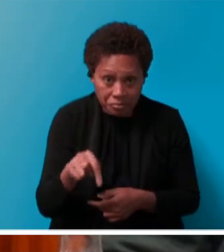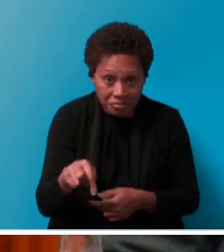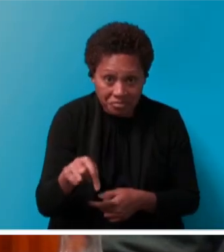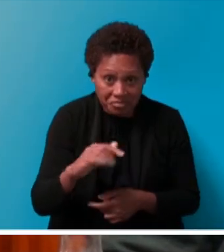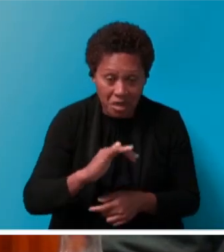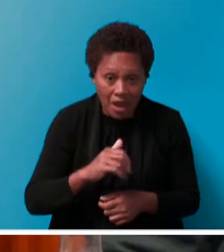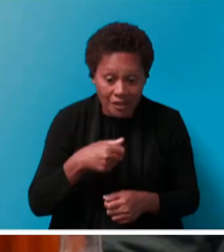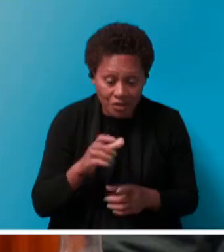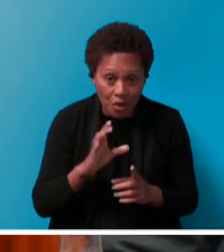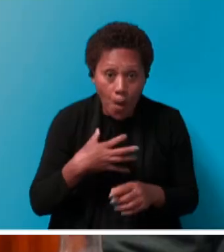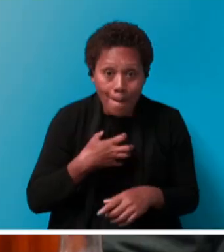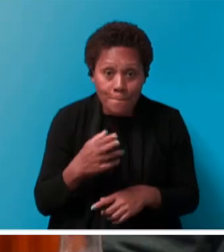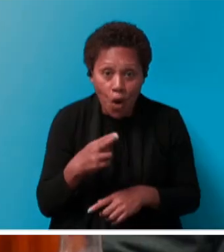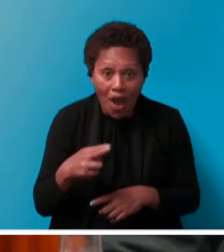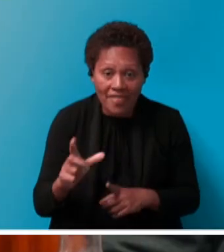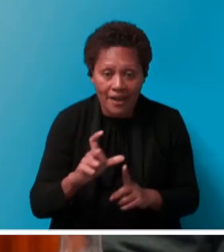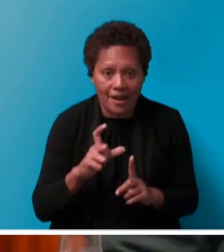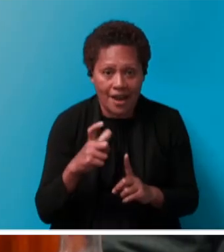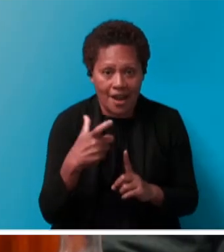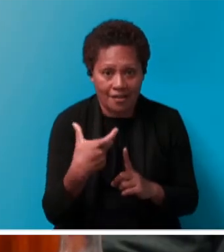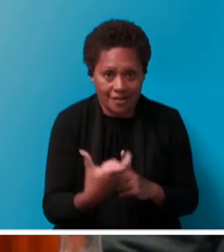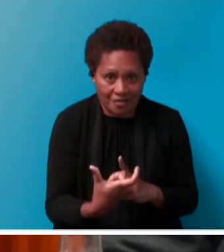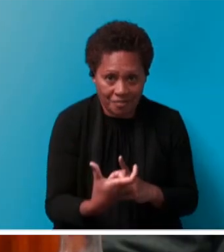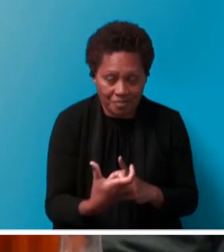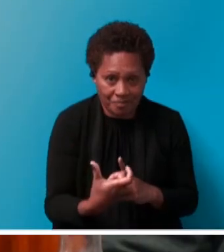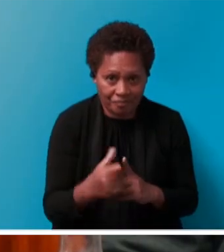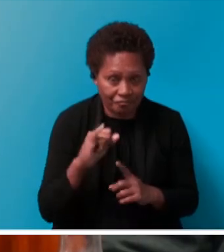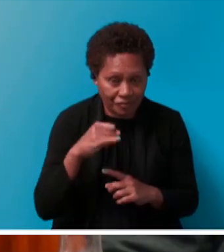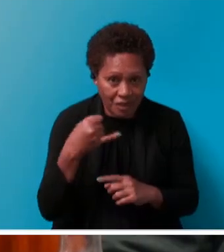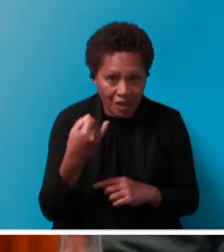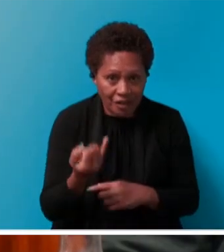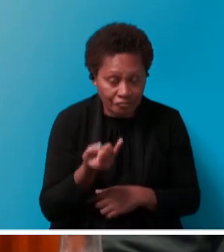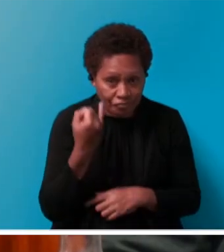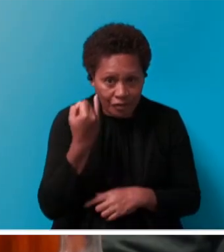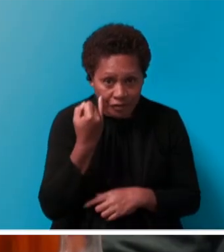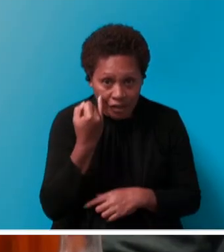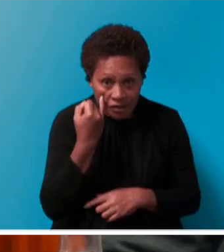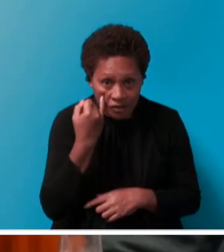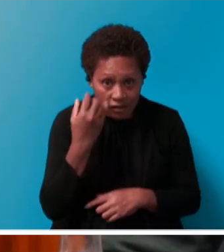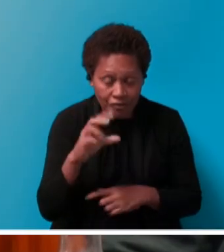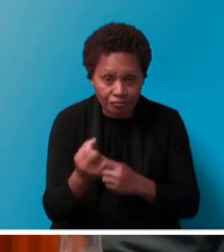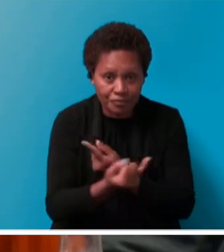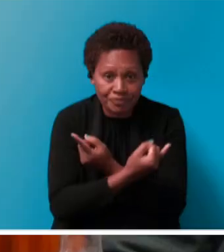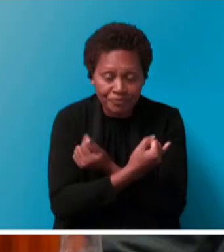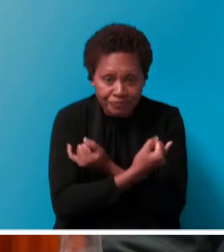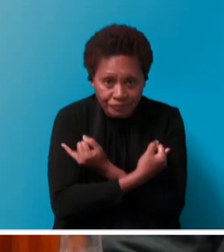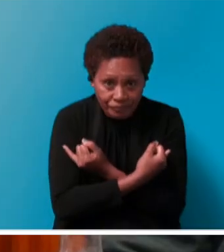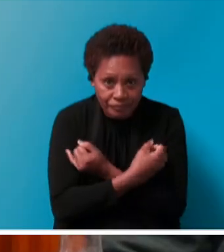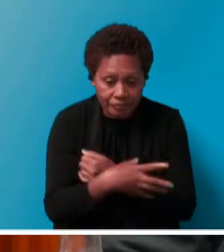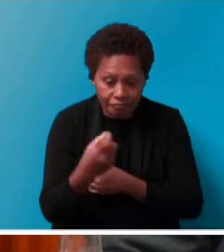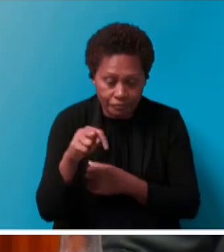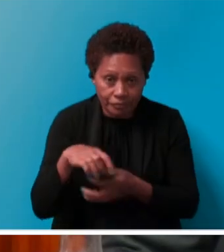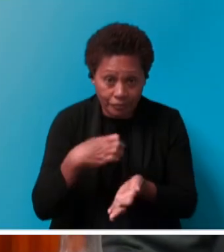culture. It is our identity. It is our dignity. It is the economic